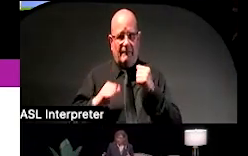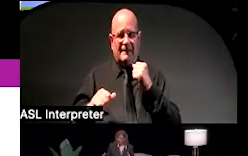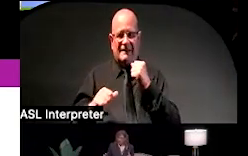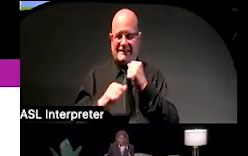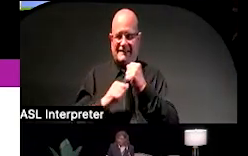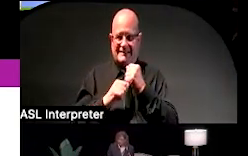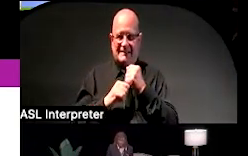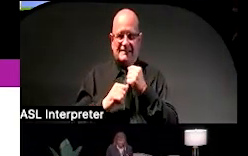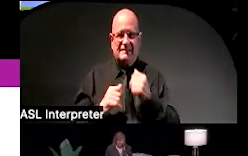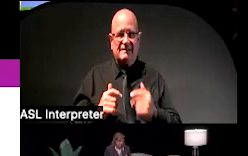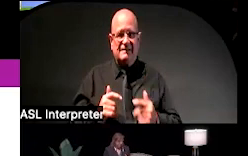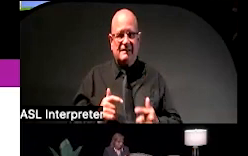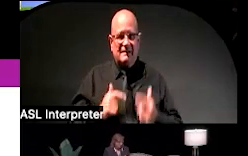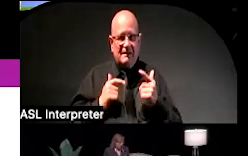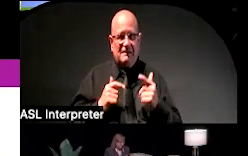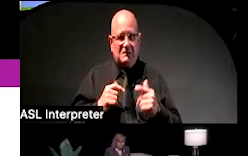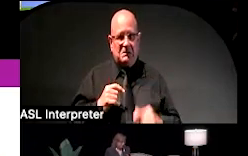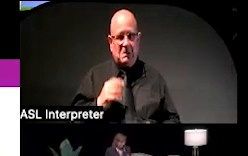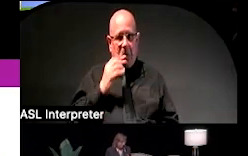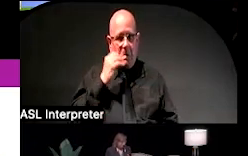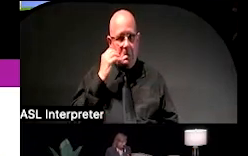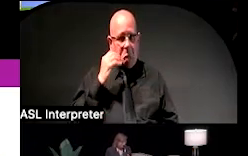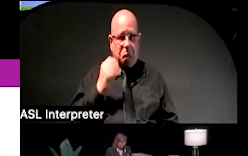living facility.